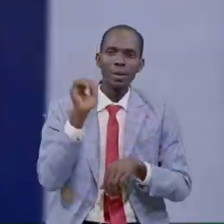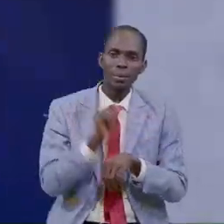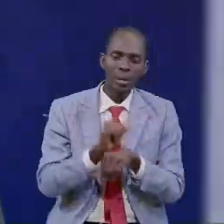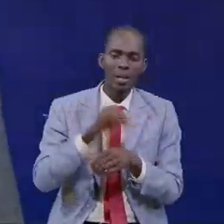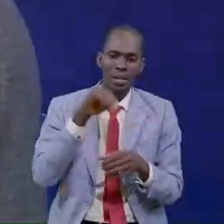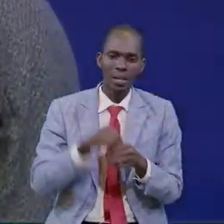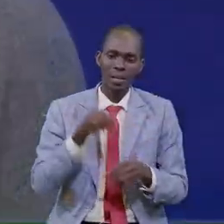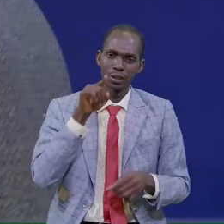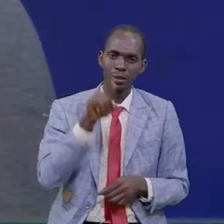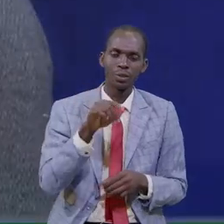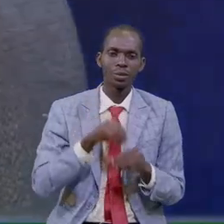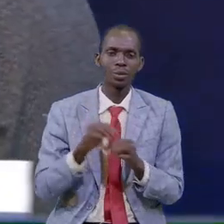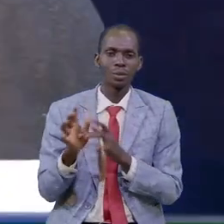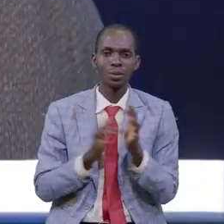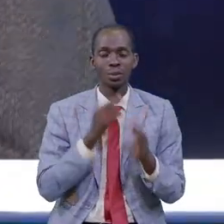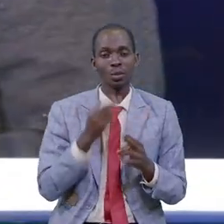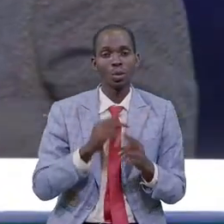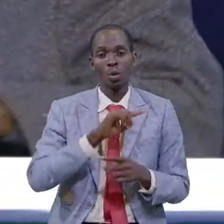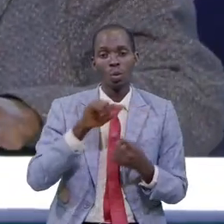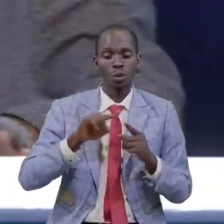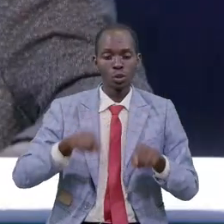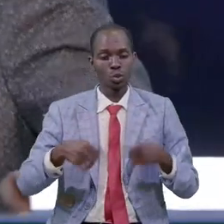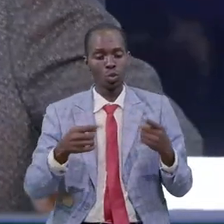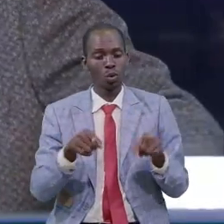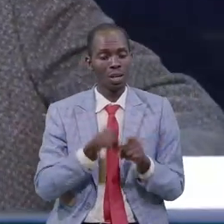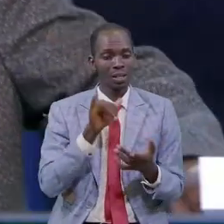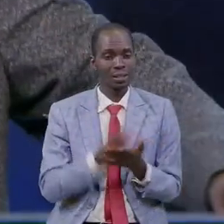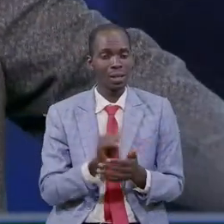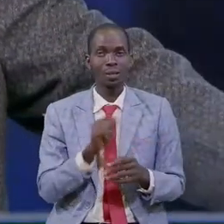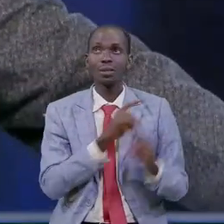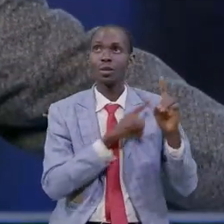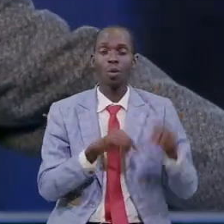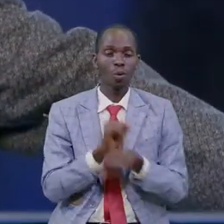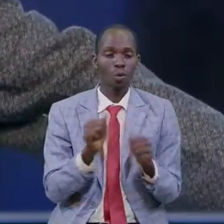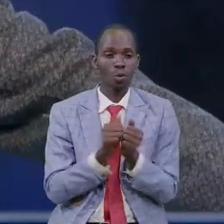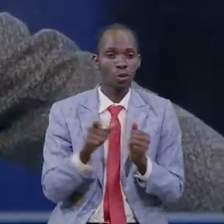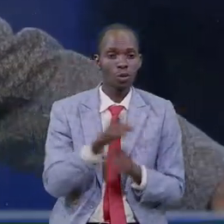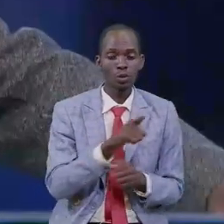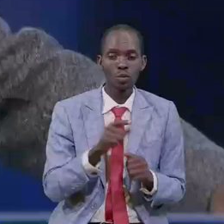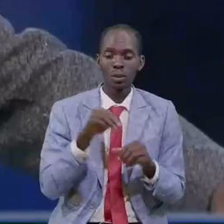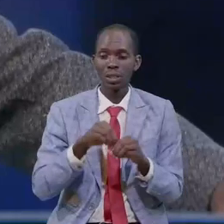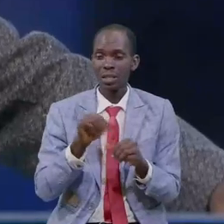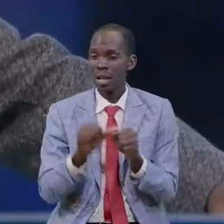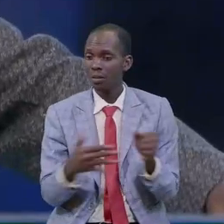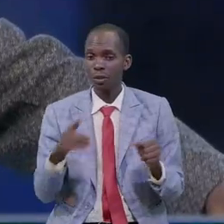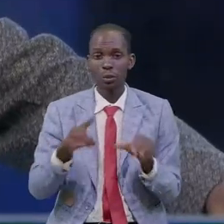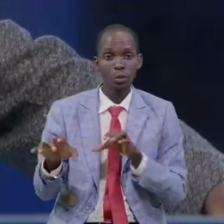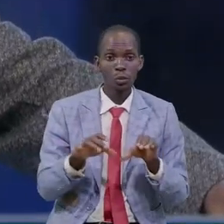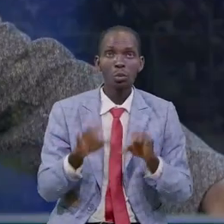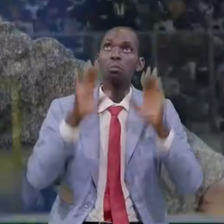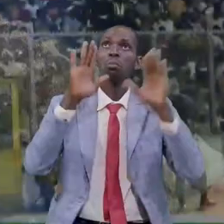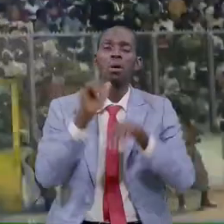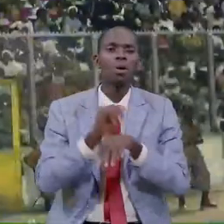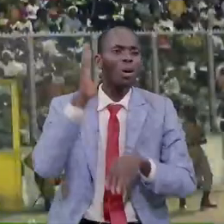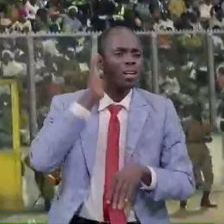when en you vous. Go like that every day in everything that you do, miracles will never be missing in your les life.